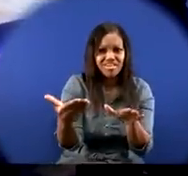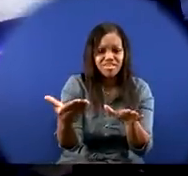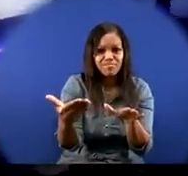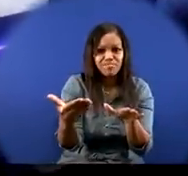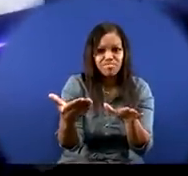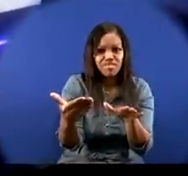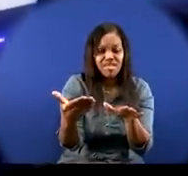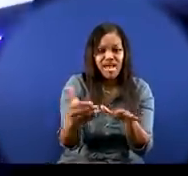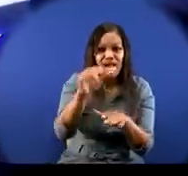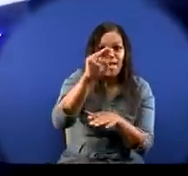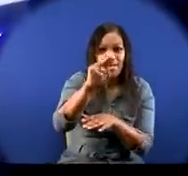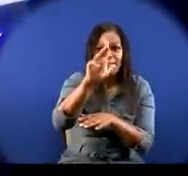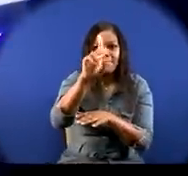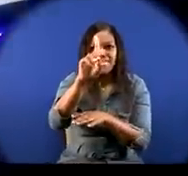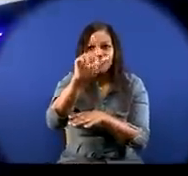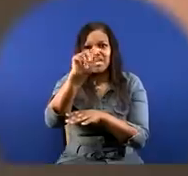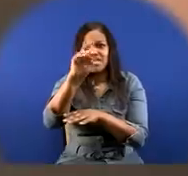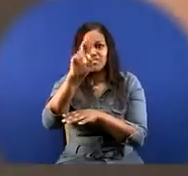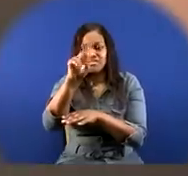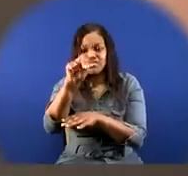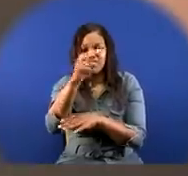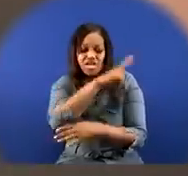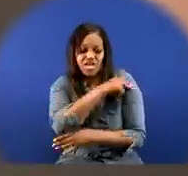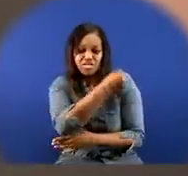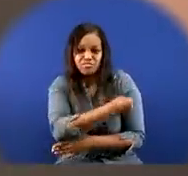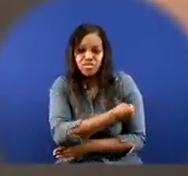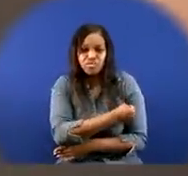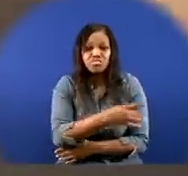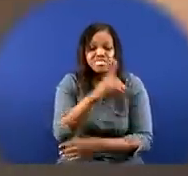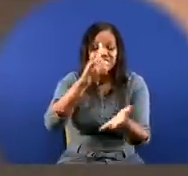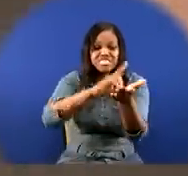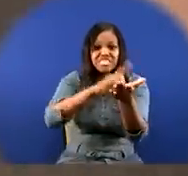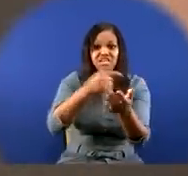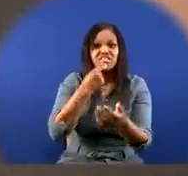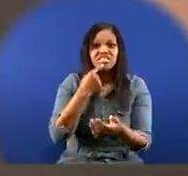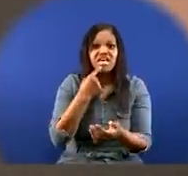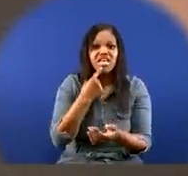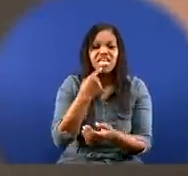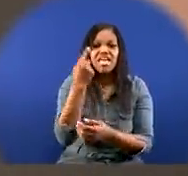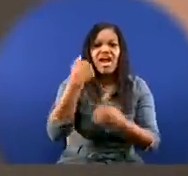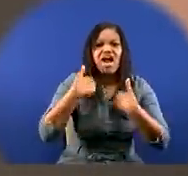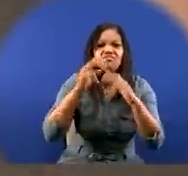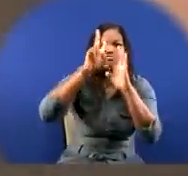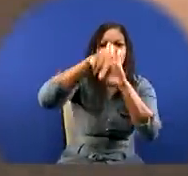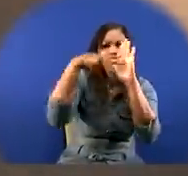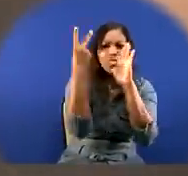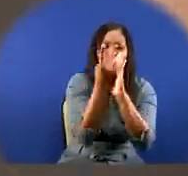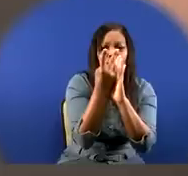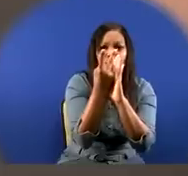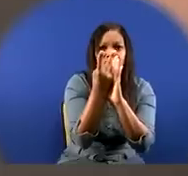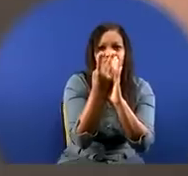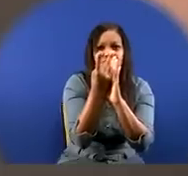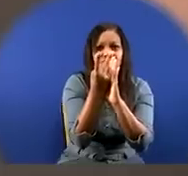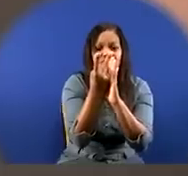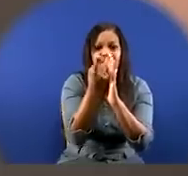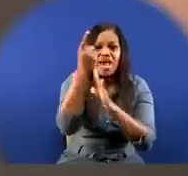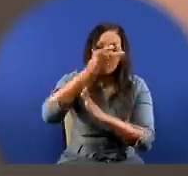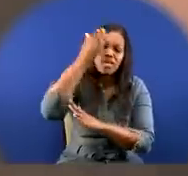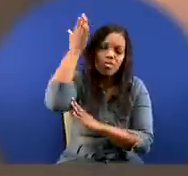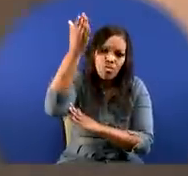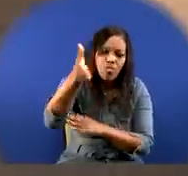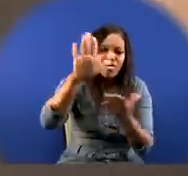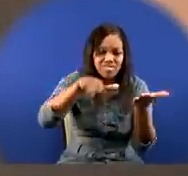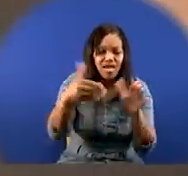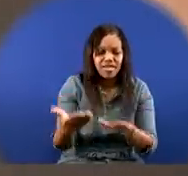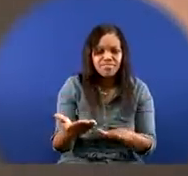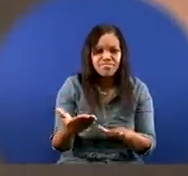at MD Anderson Hospital. The doctor said he has only 2 hours and he's going to be